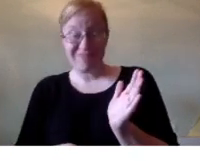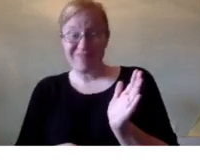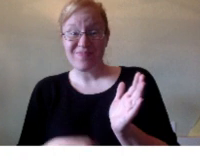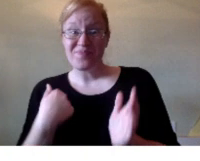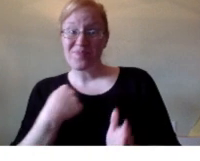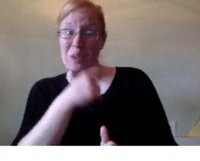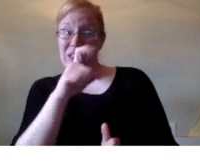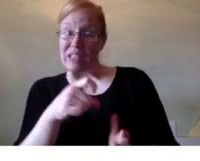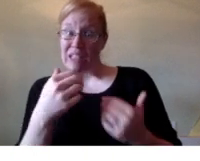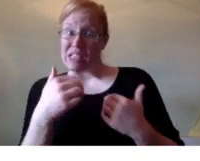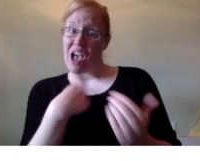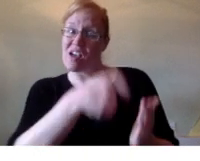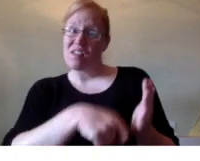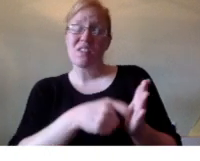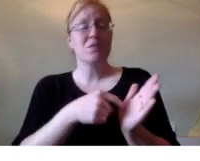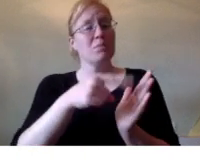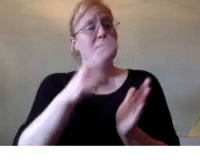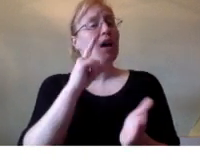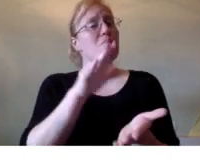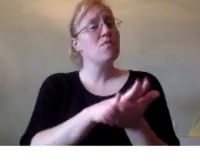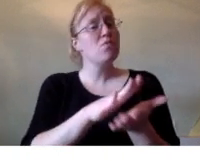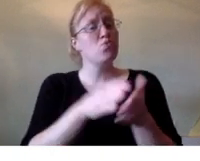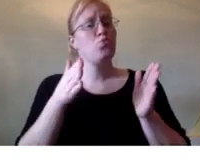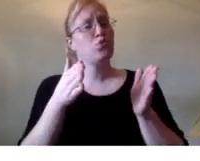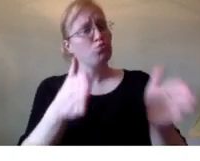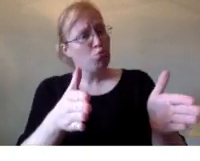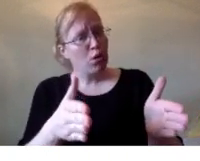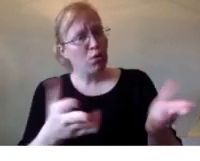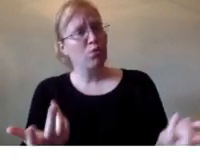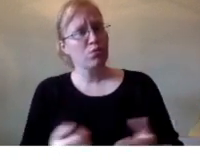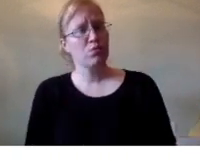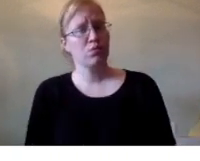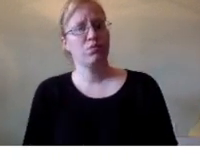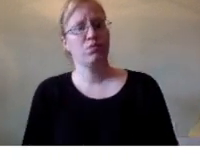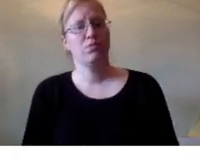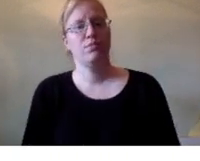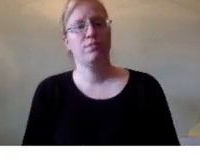Yeah, we need to have those taxes so that we can pay for schools and roads.